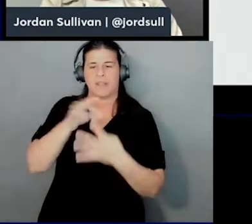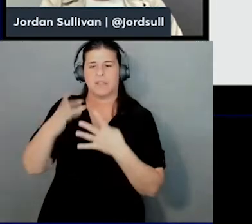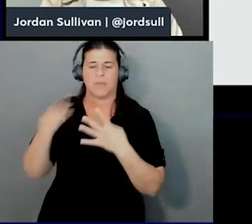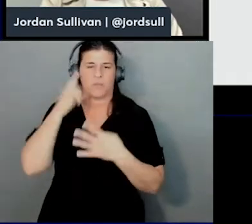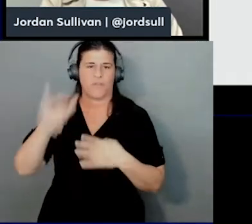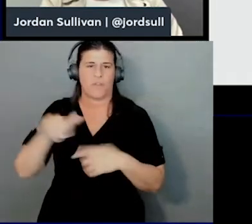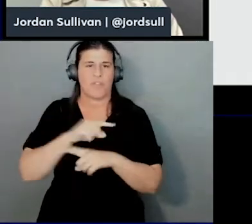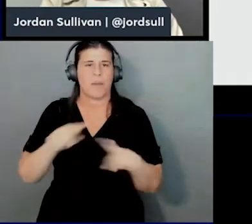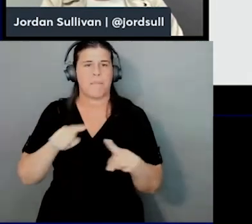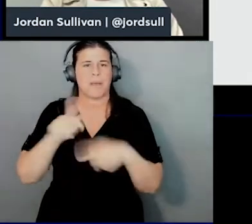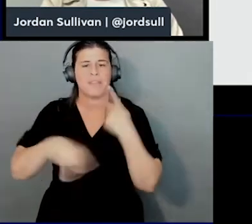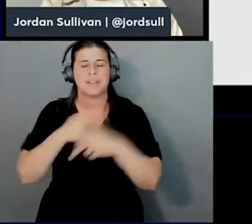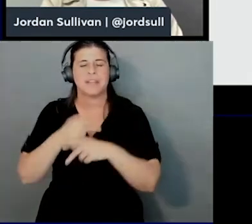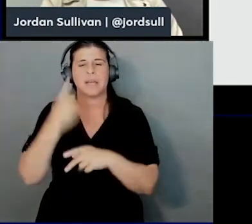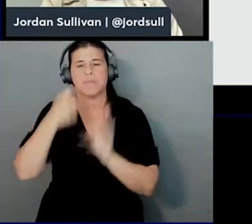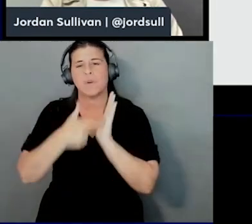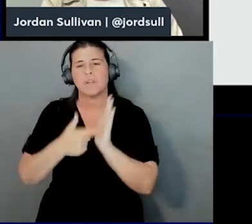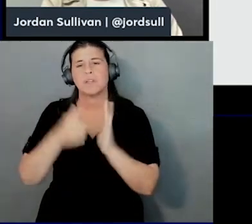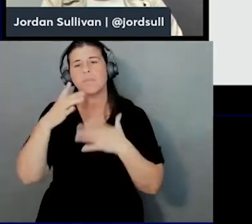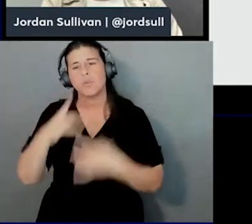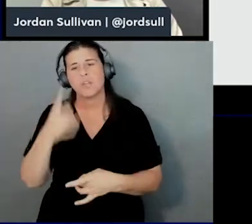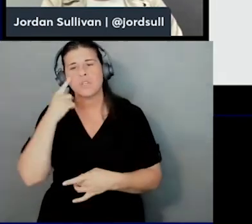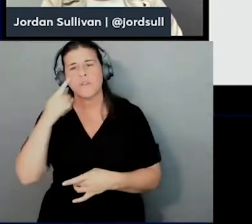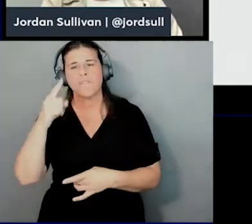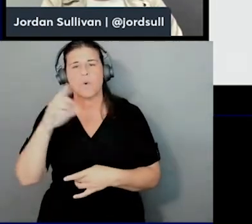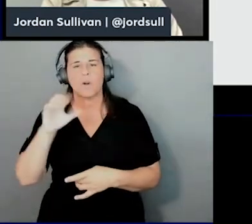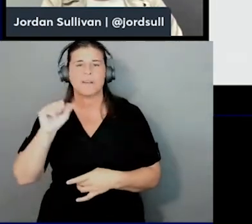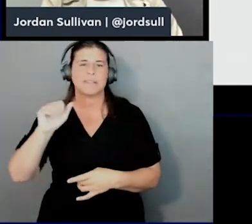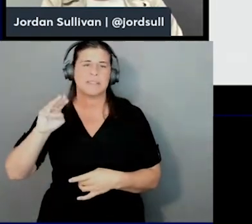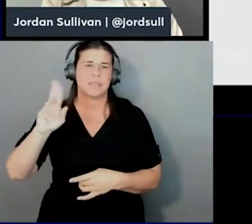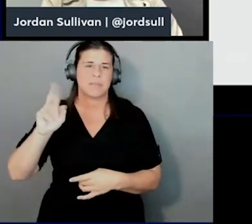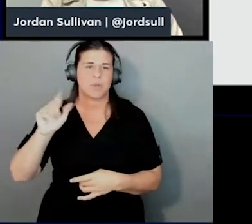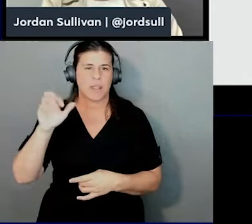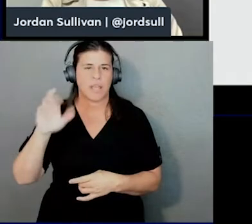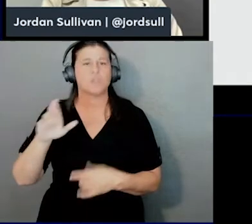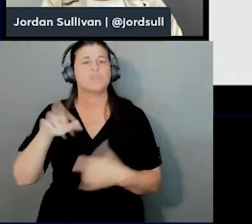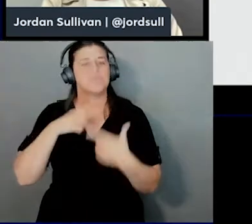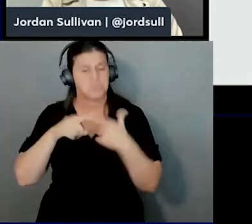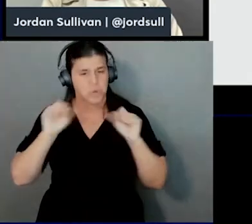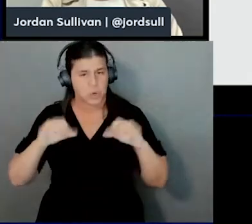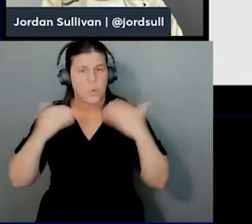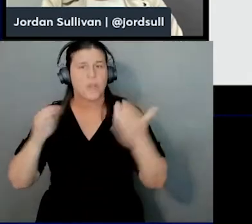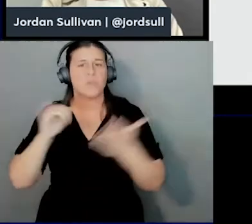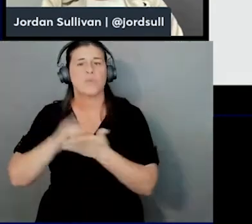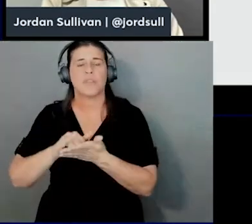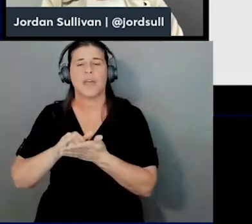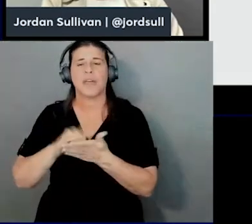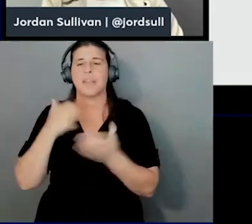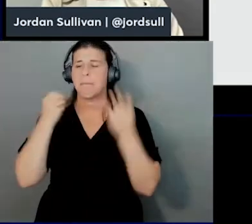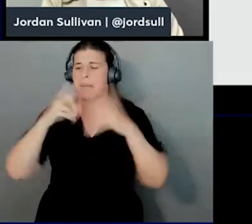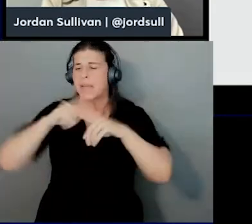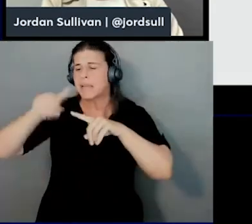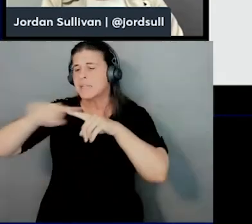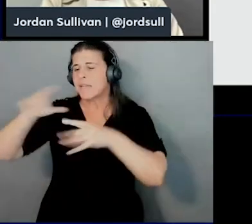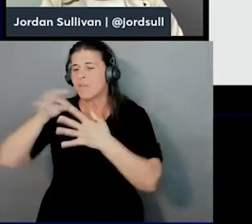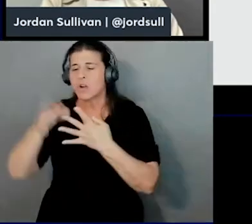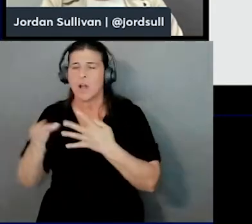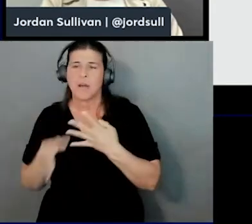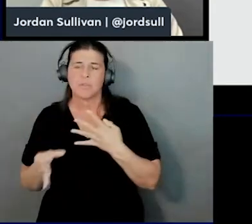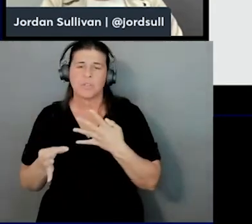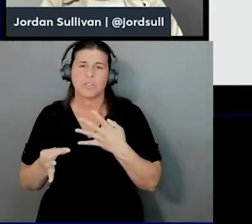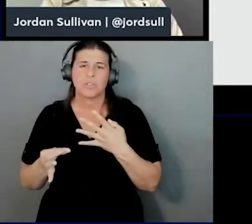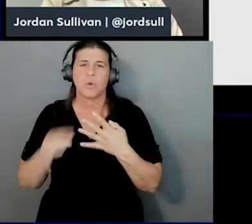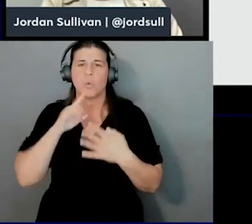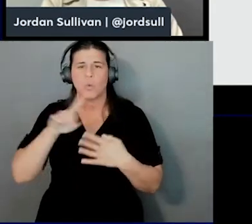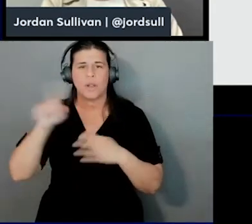types. For example, you're interested only in simulators, in cloud simulators, so we can do that too. And there's a bunch of options which are backward